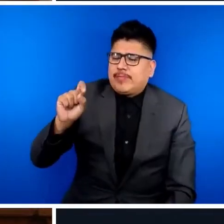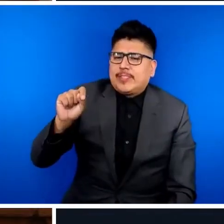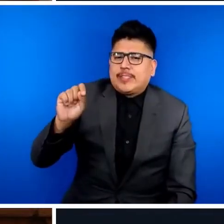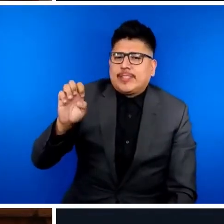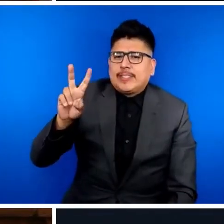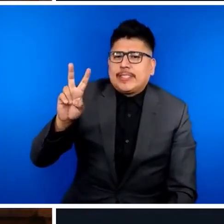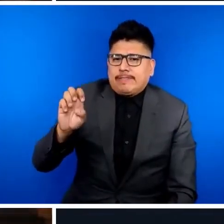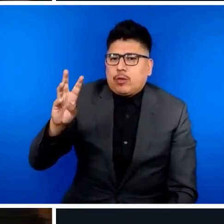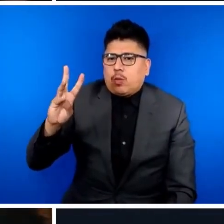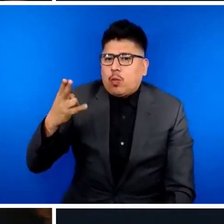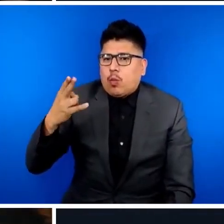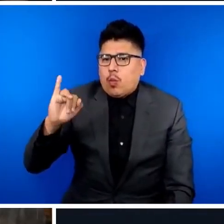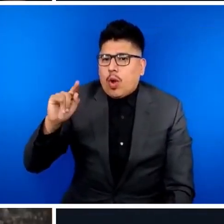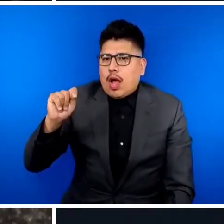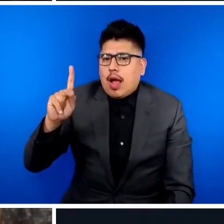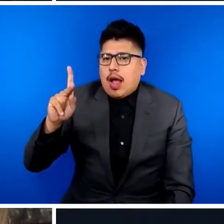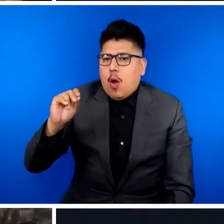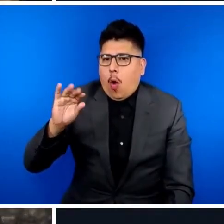Jared.